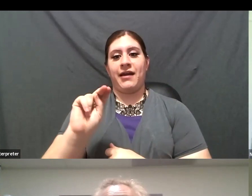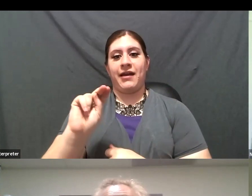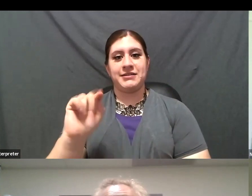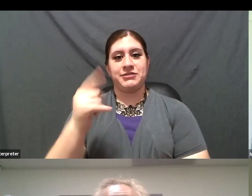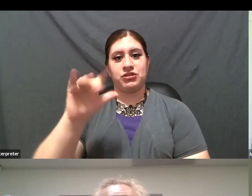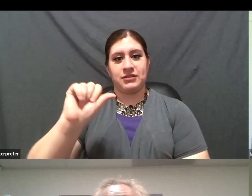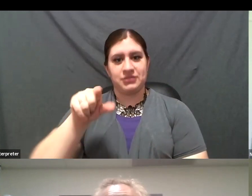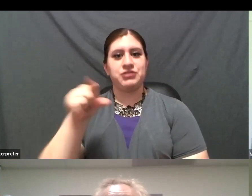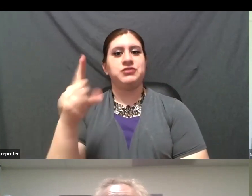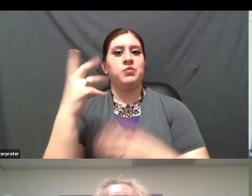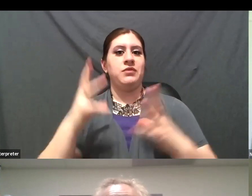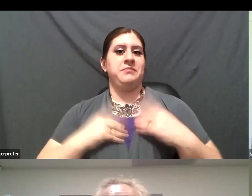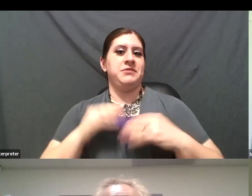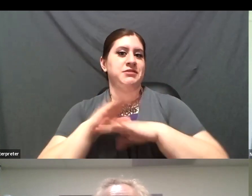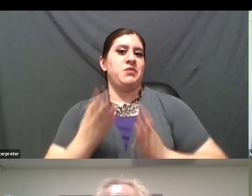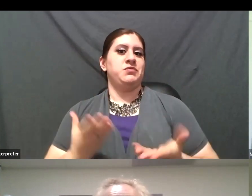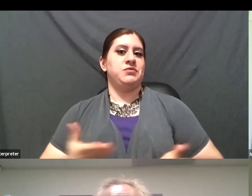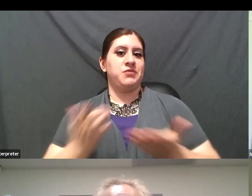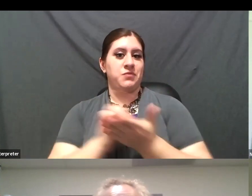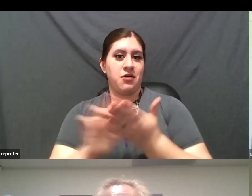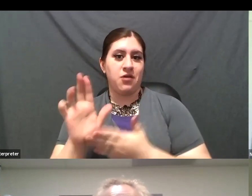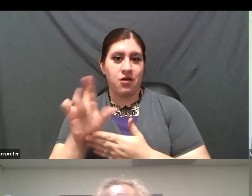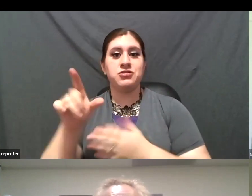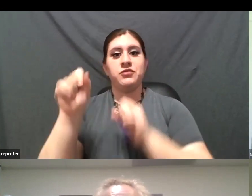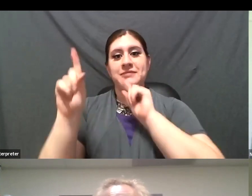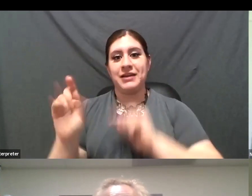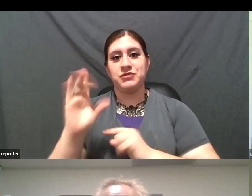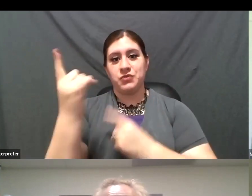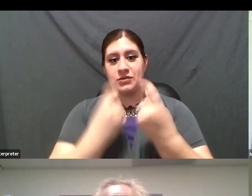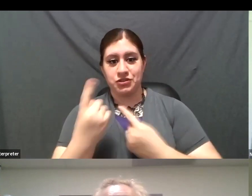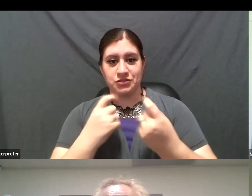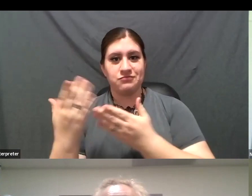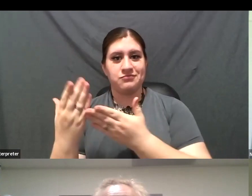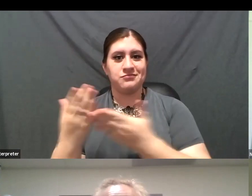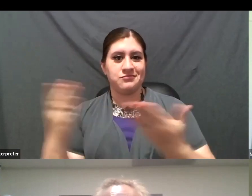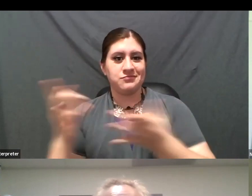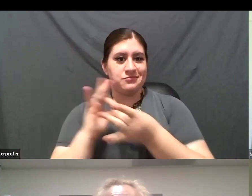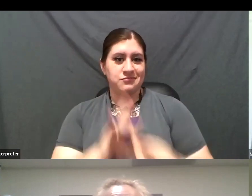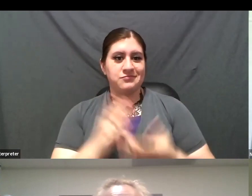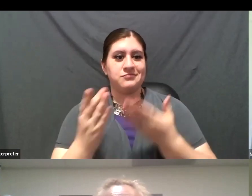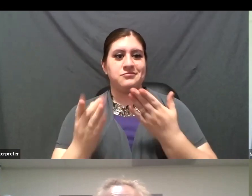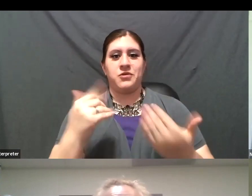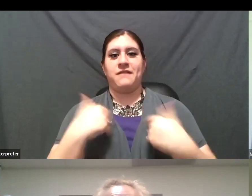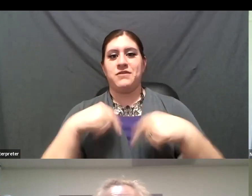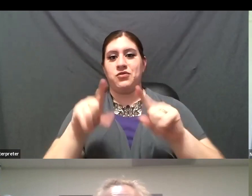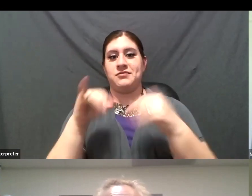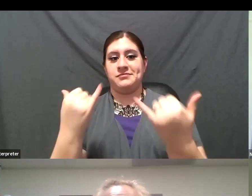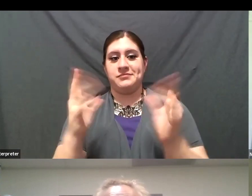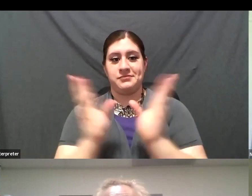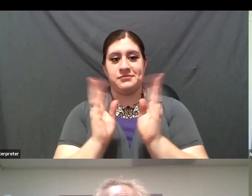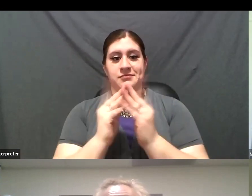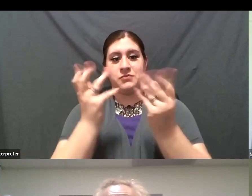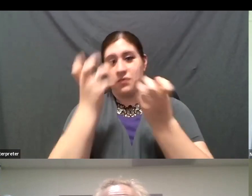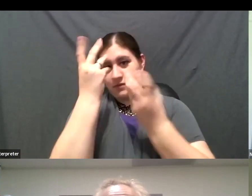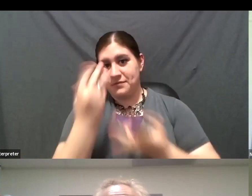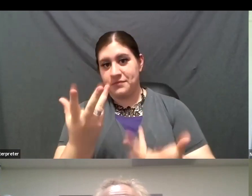of the admission counselors here at Lamar University. She can answer any admissions related questions that you may have during this session. I wanted to let you